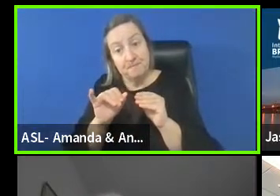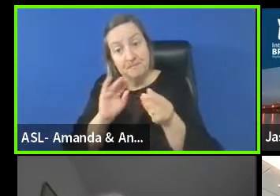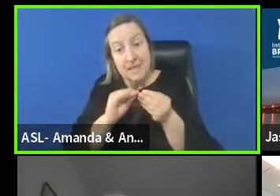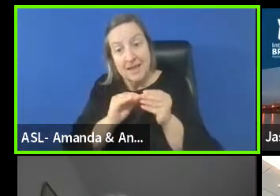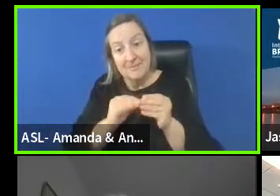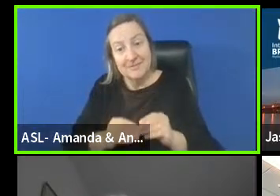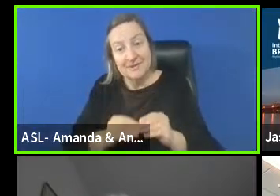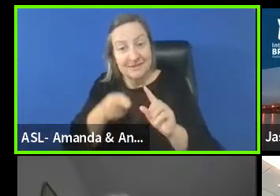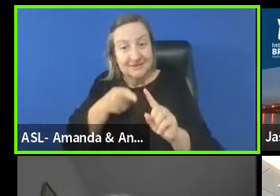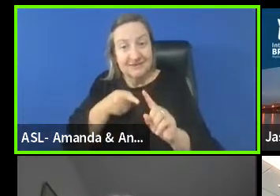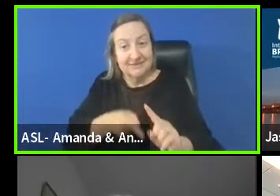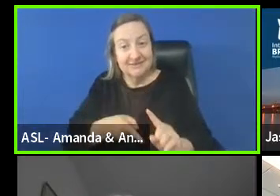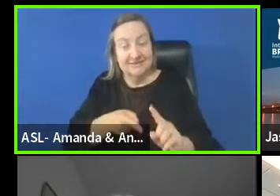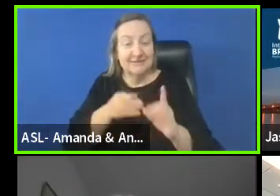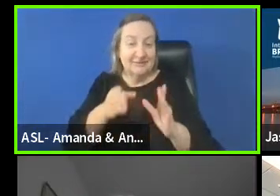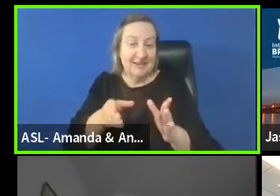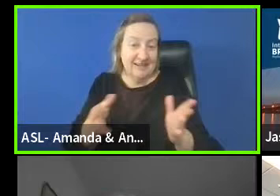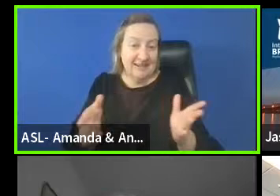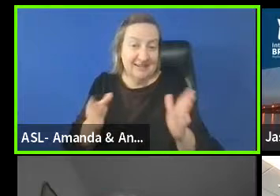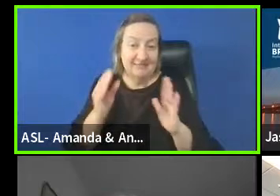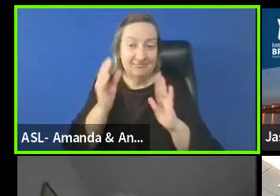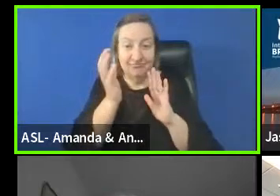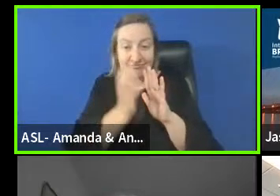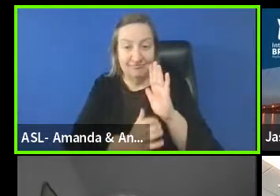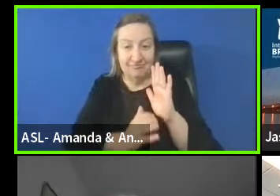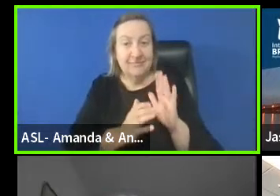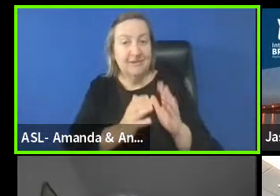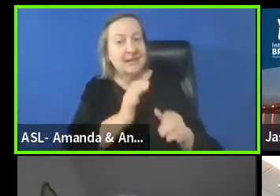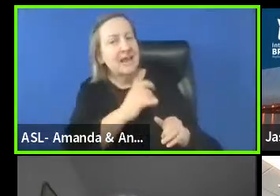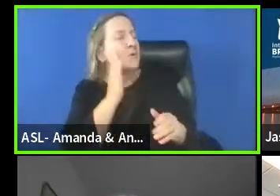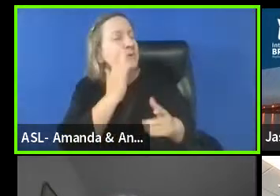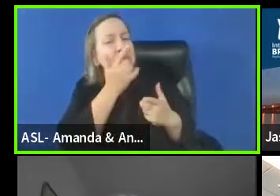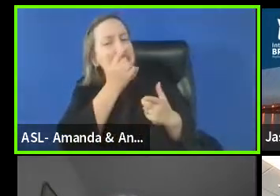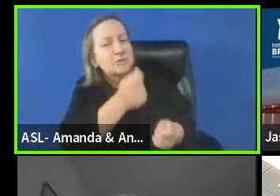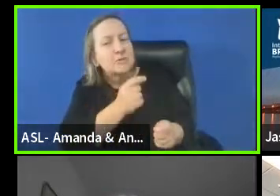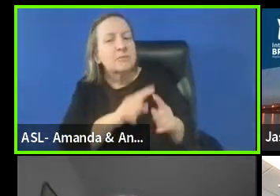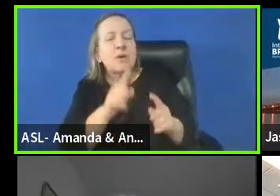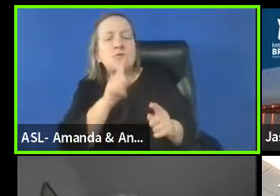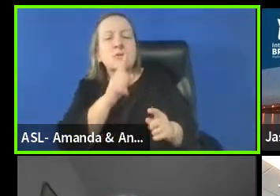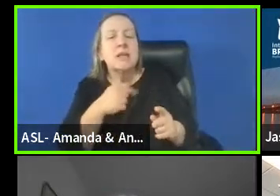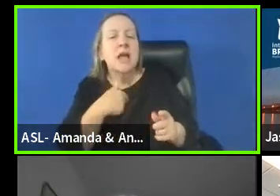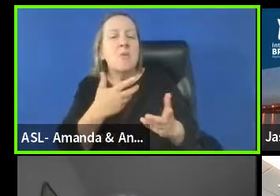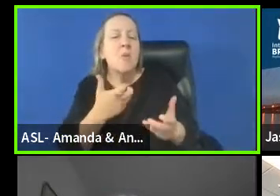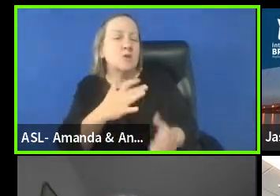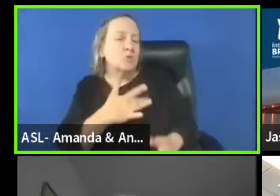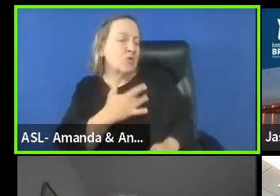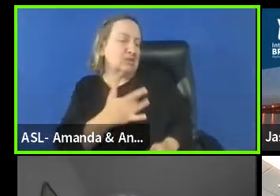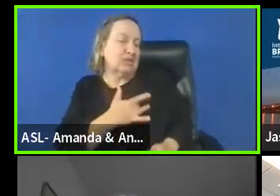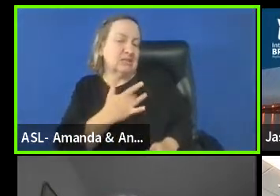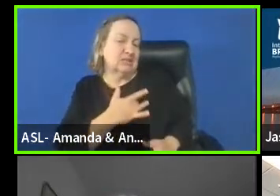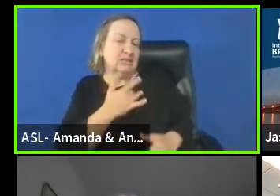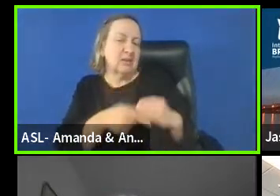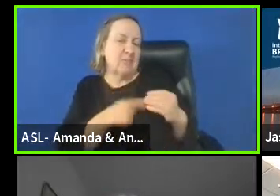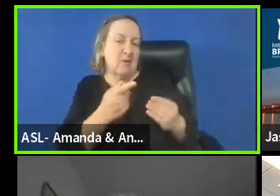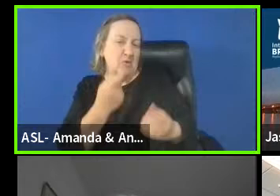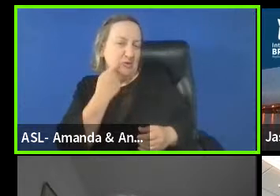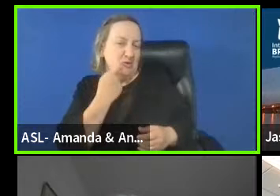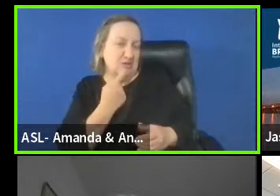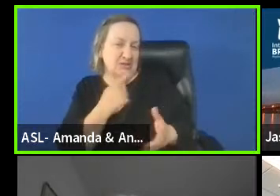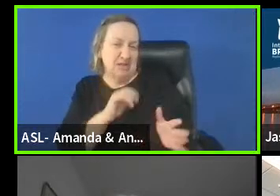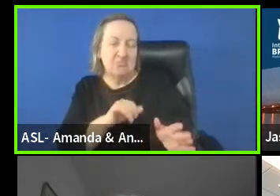number crunching way. It would be interesting, but I wanted your sense of it in terms of what you just said,